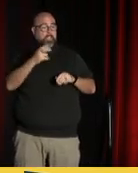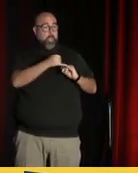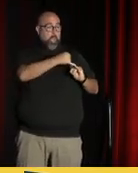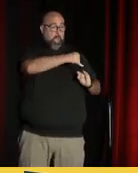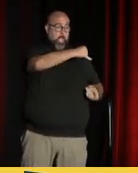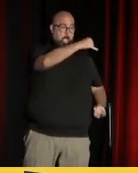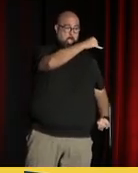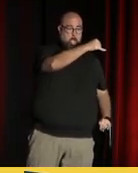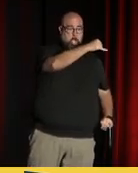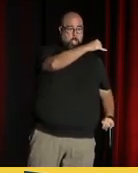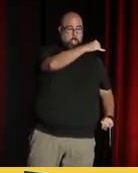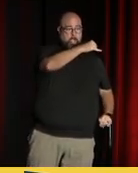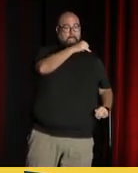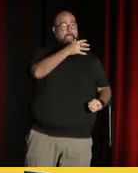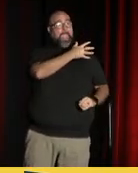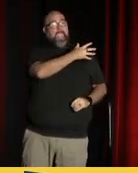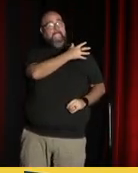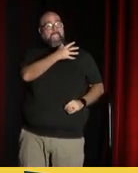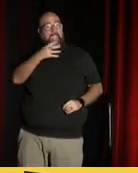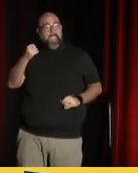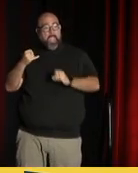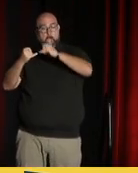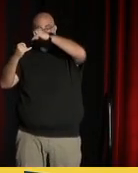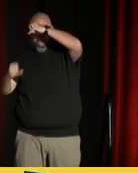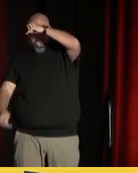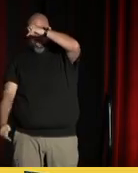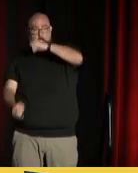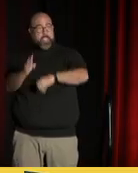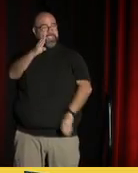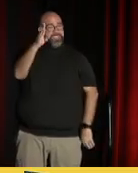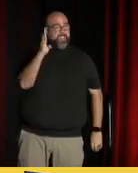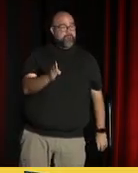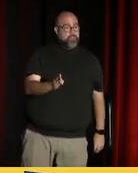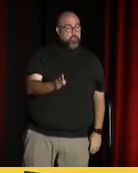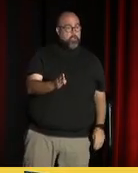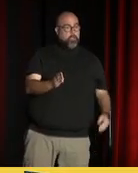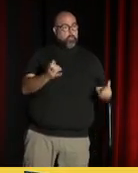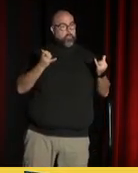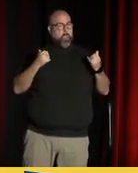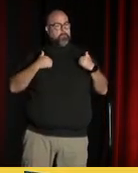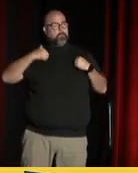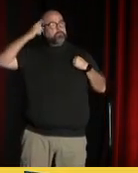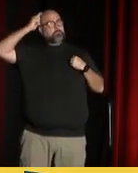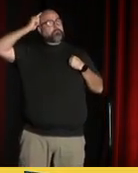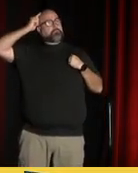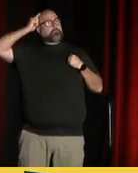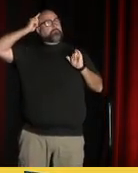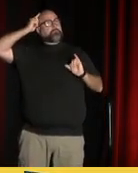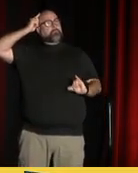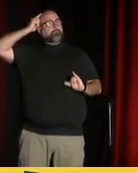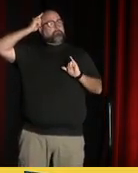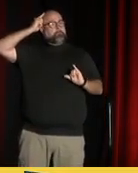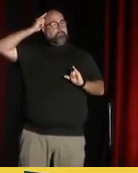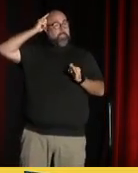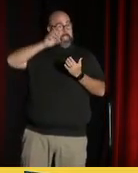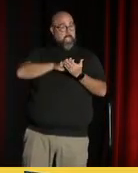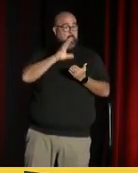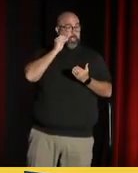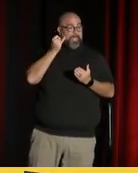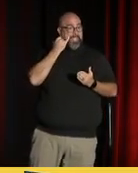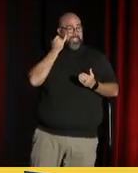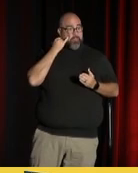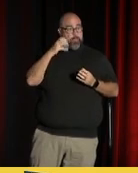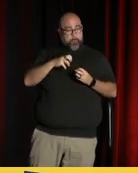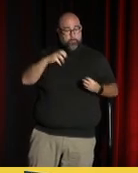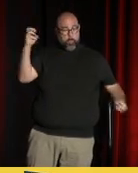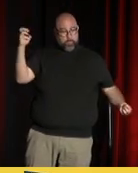on this side and a long string on this side. So now my mind kicked into gear, and I found out if you pull on